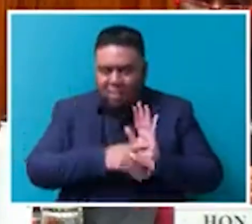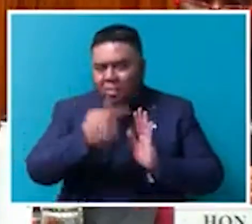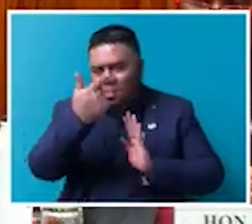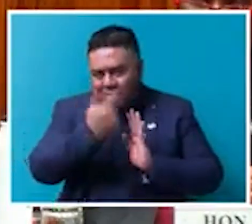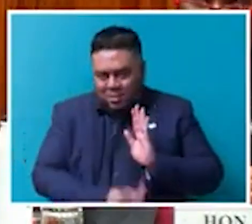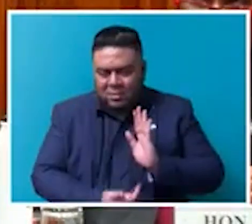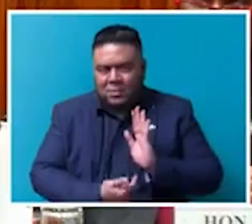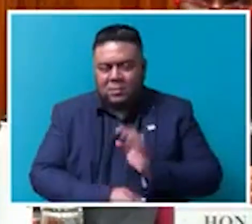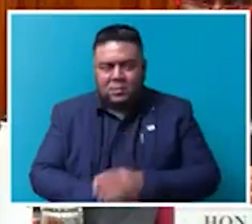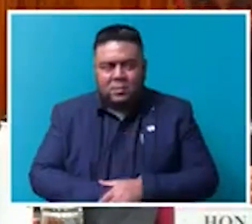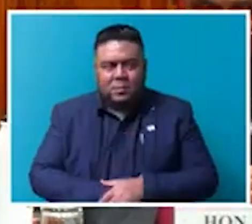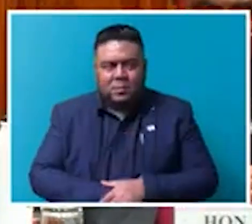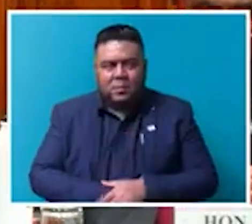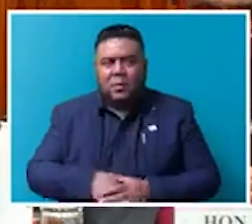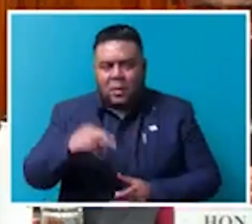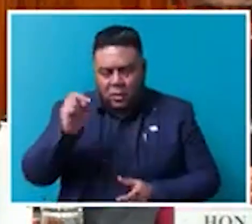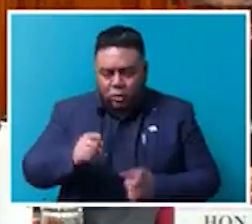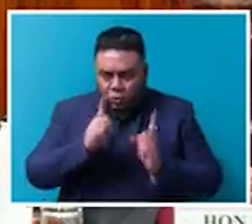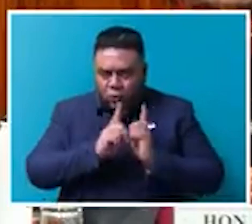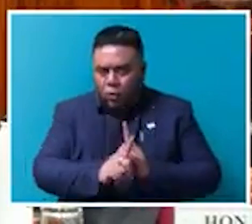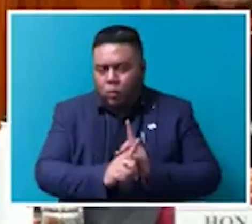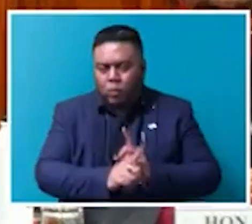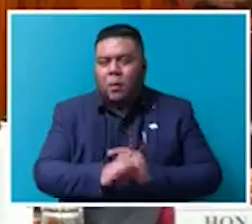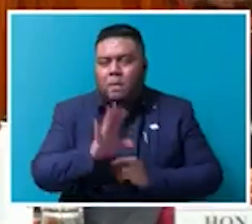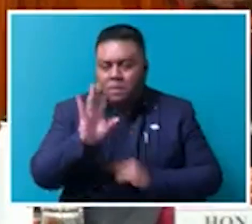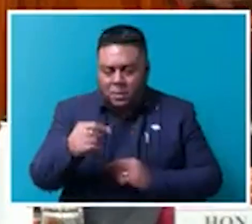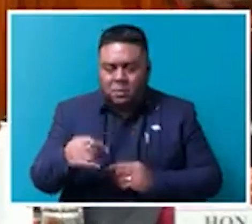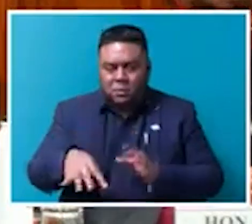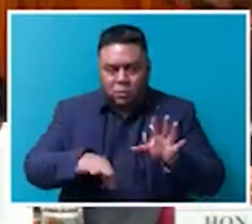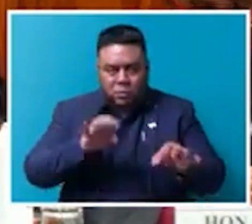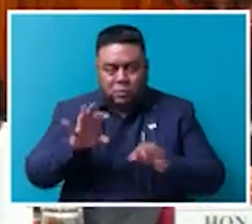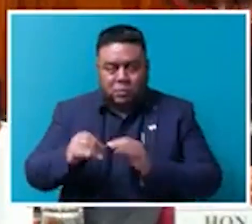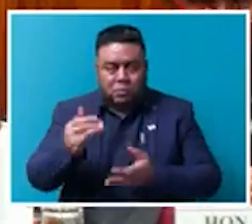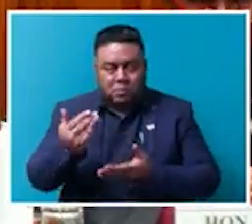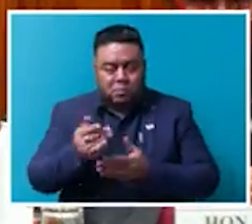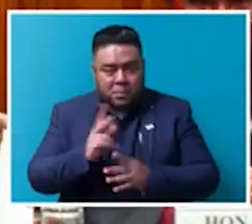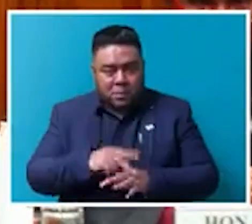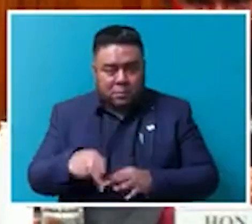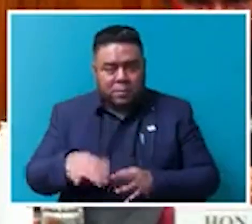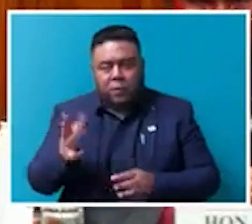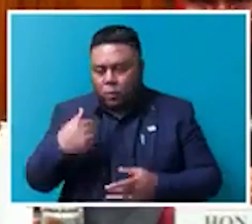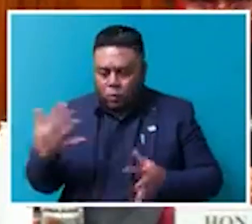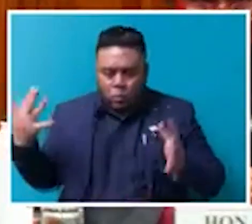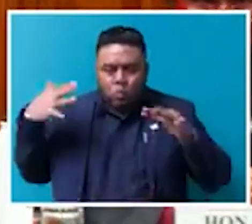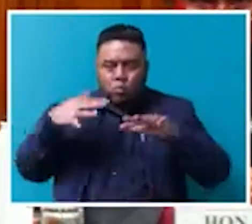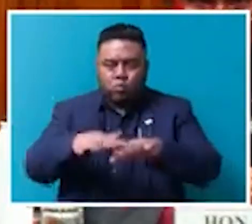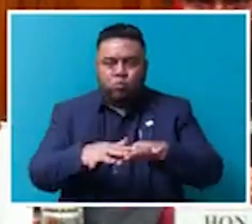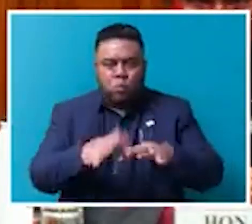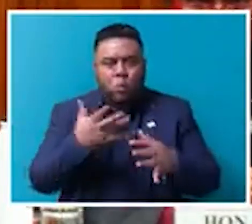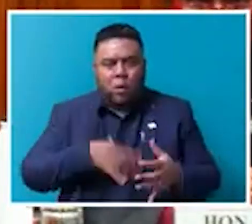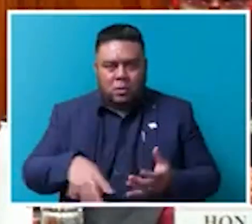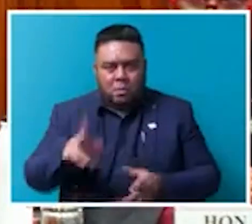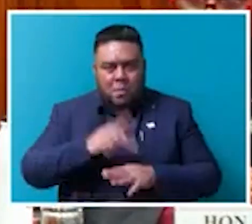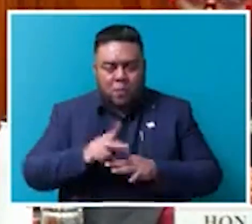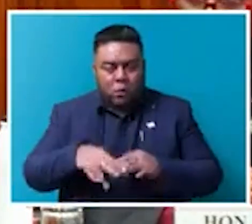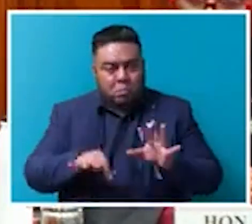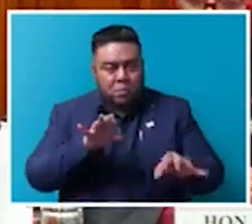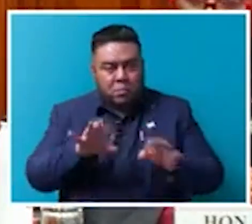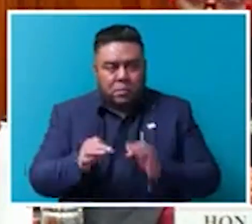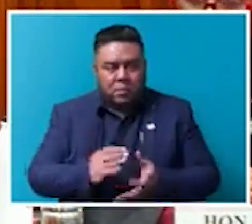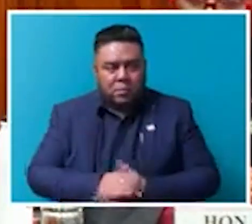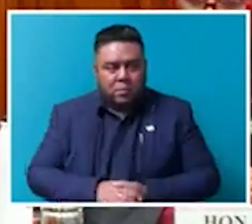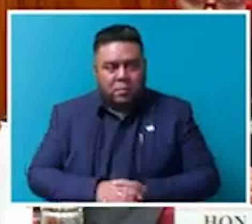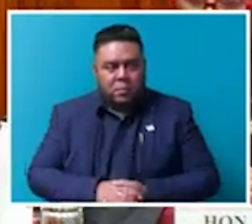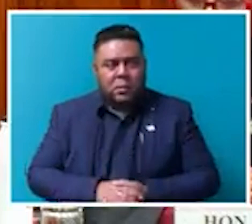scheduled list that they need to follow to come and collect their passport. Everybody will rush. So I think a bit of mental support needs to